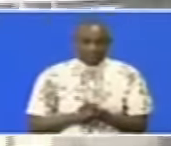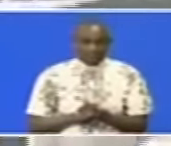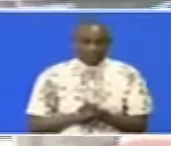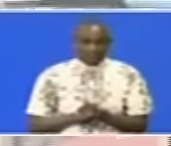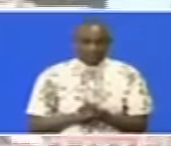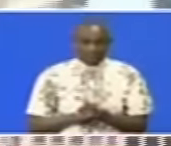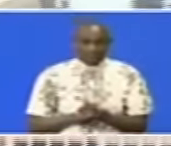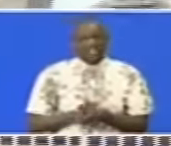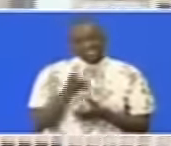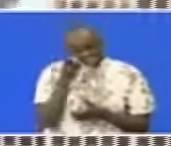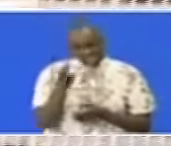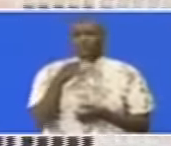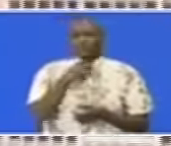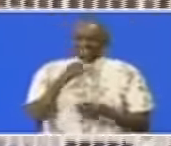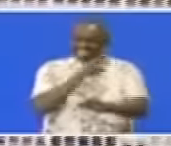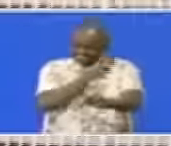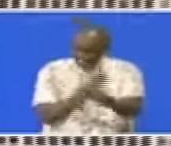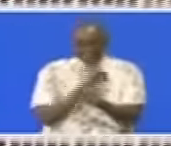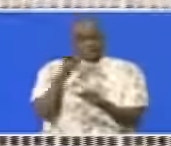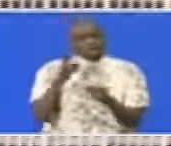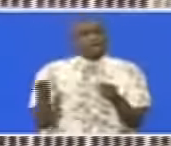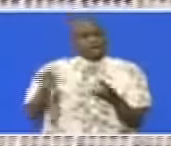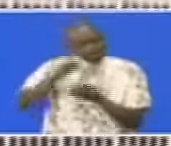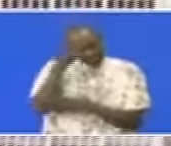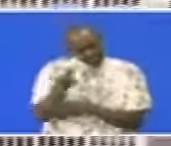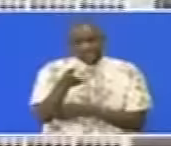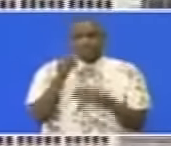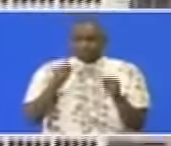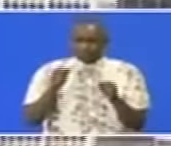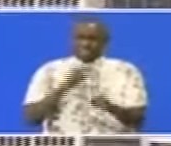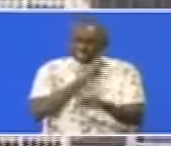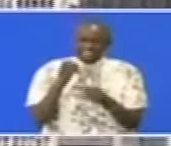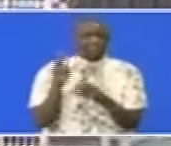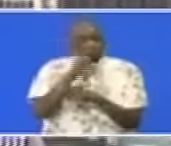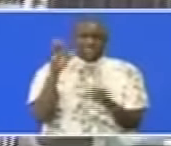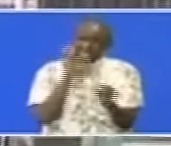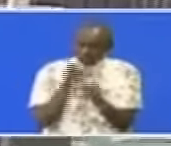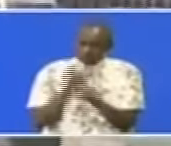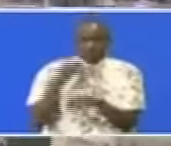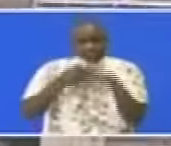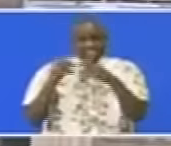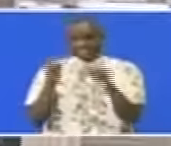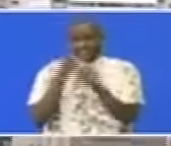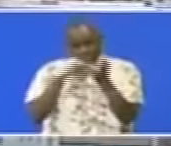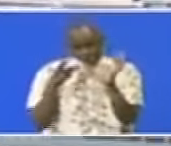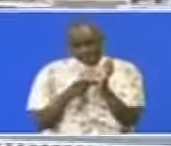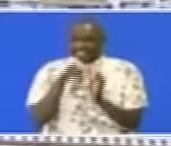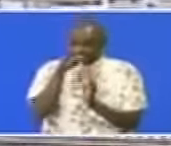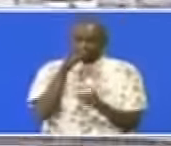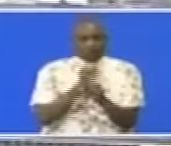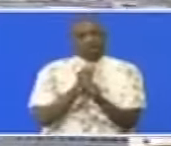The push to boost energy supply into the economy is anchored on high energy consuming infrastructure projects being worked